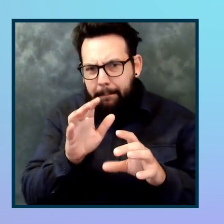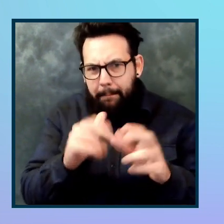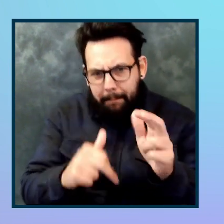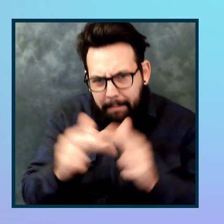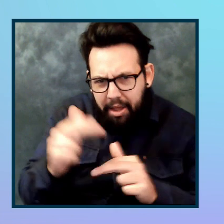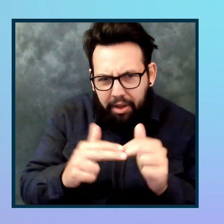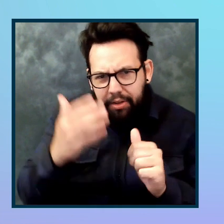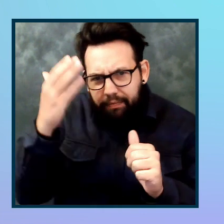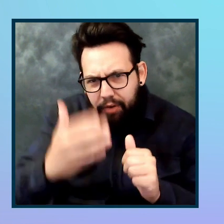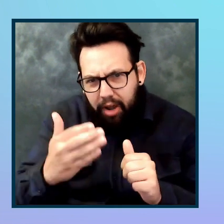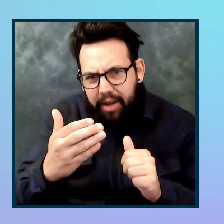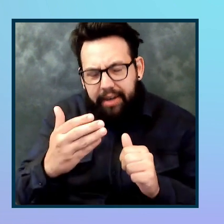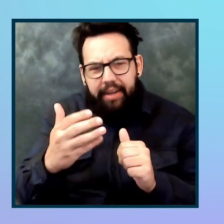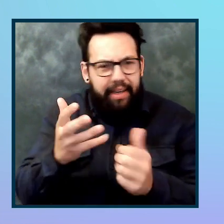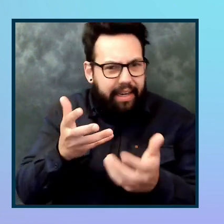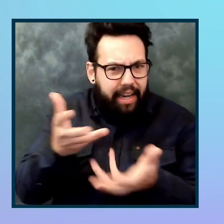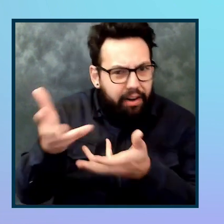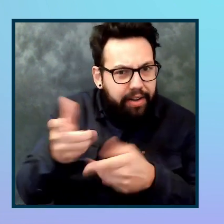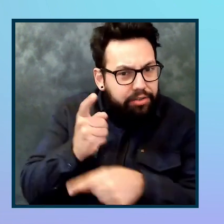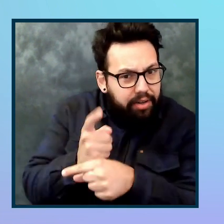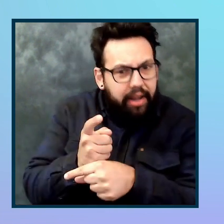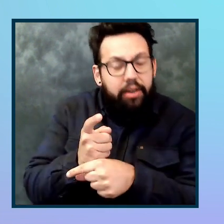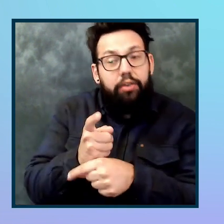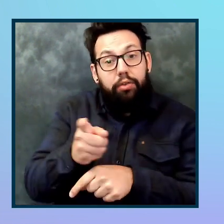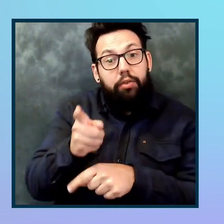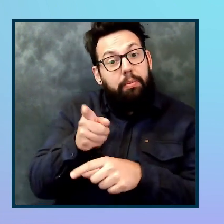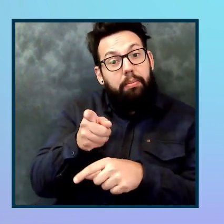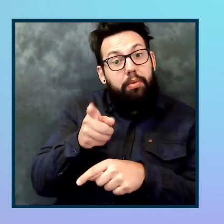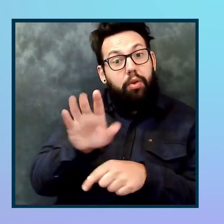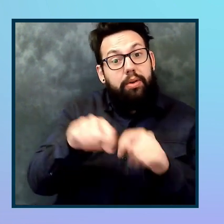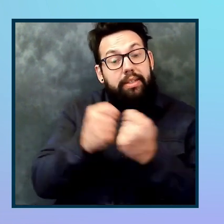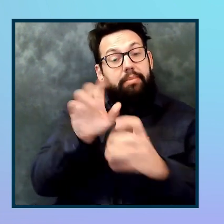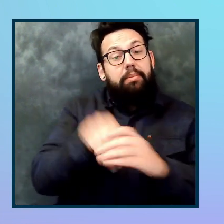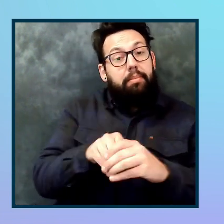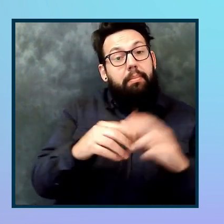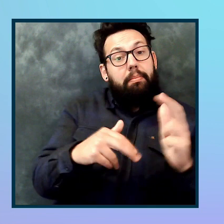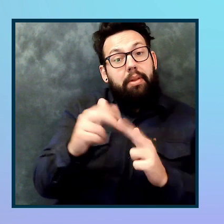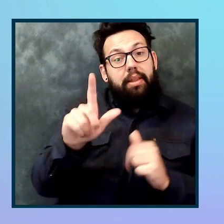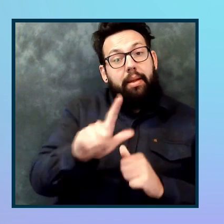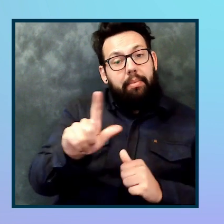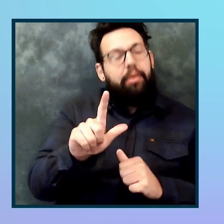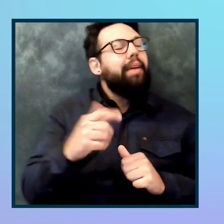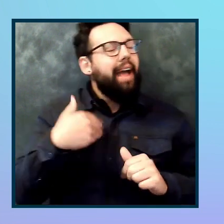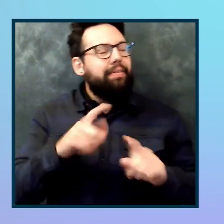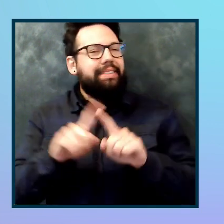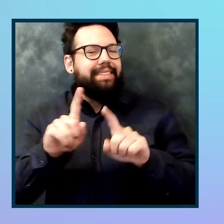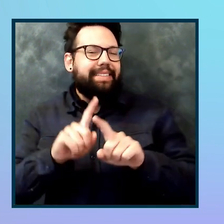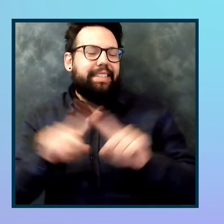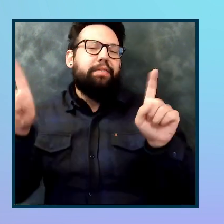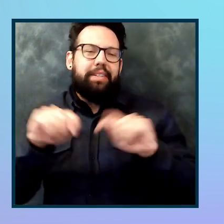interfaces. Is that correct in understanding? No, so we have different delivery teams. I work on